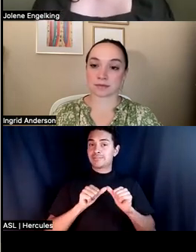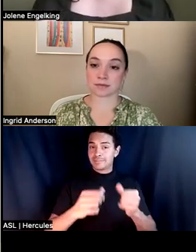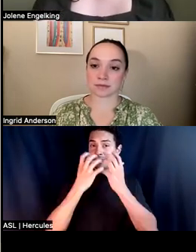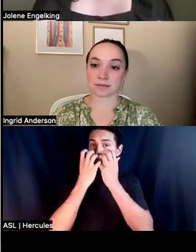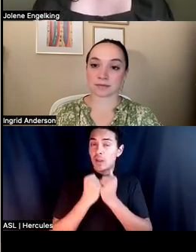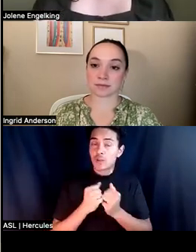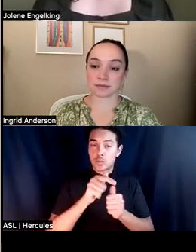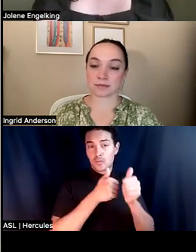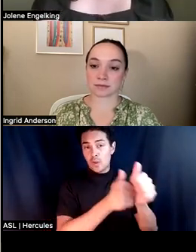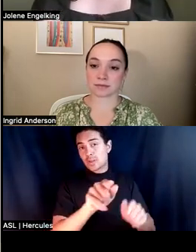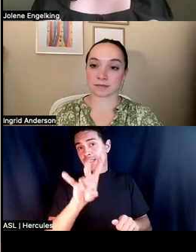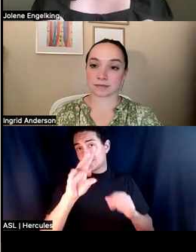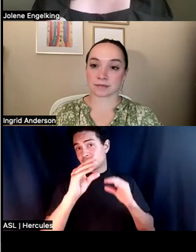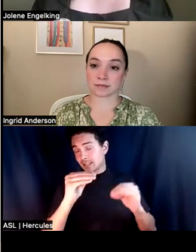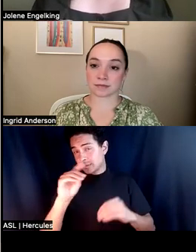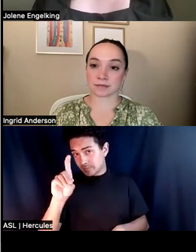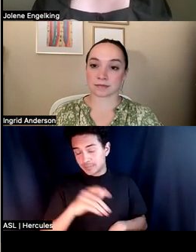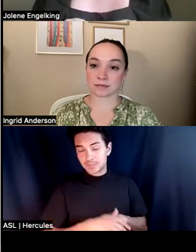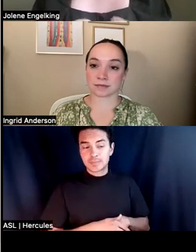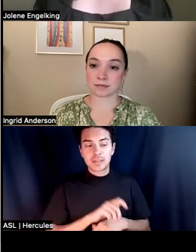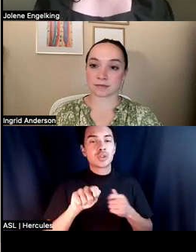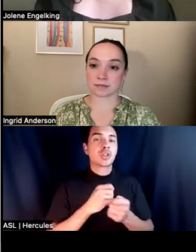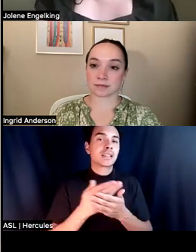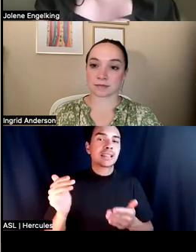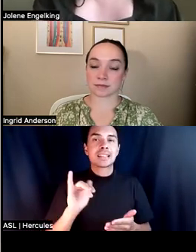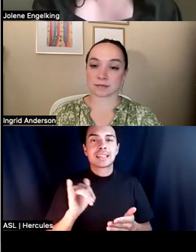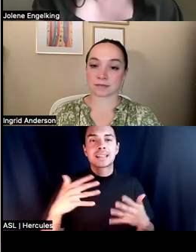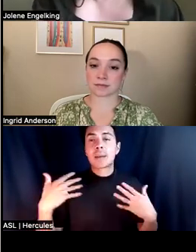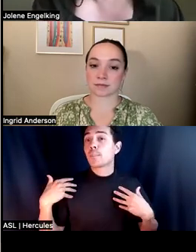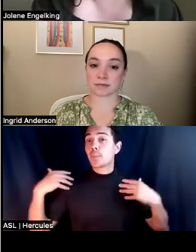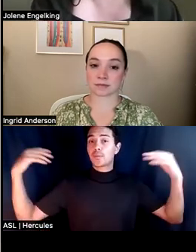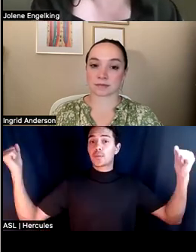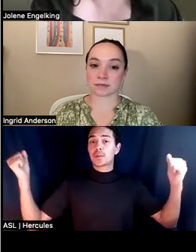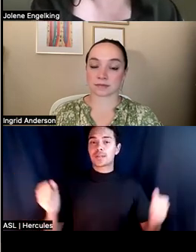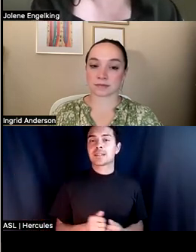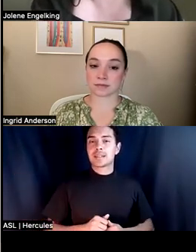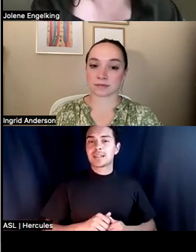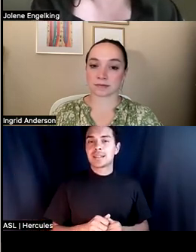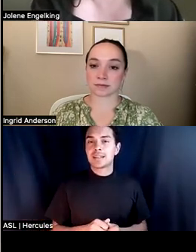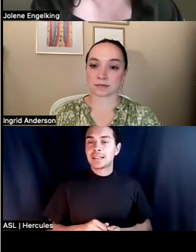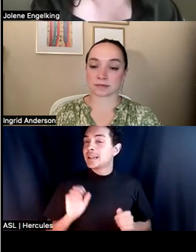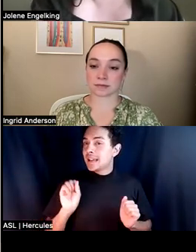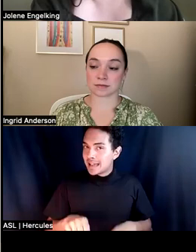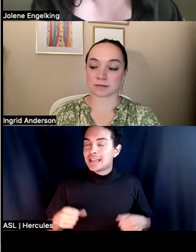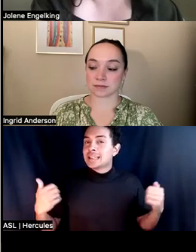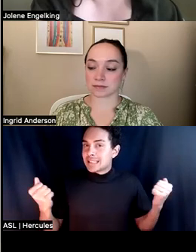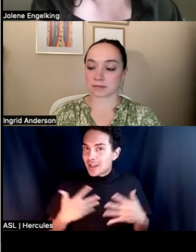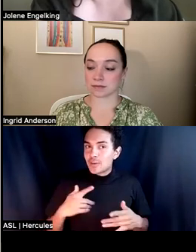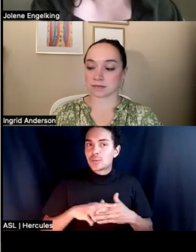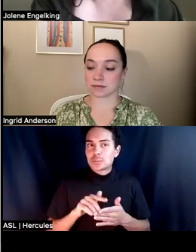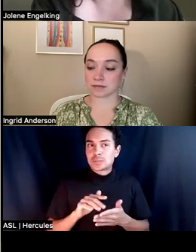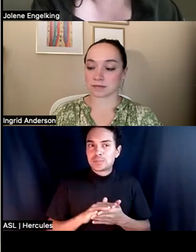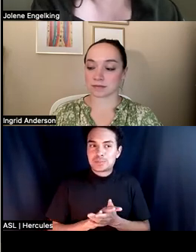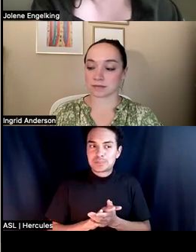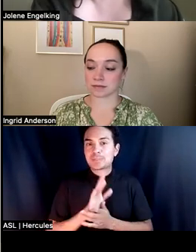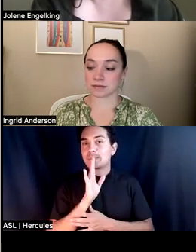can? And even certain things such as bravery, how it can be super, super scary to be